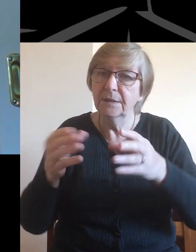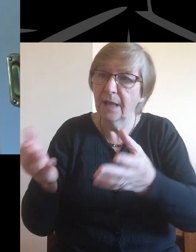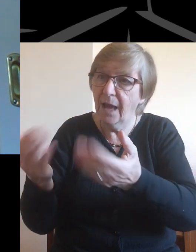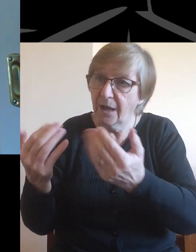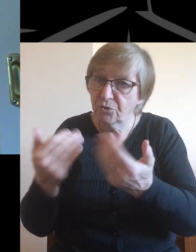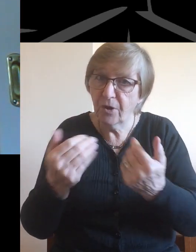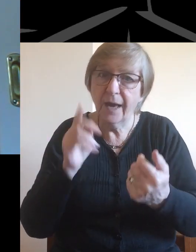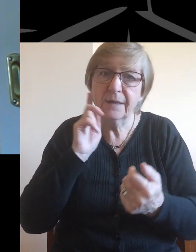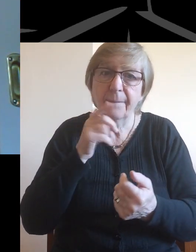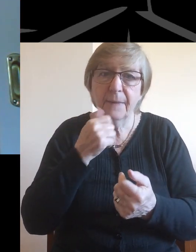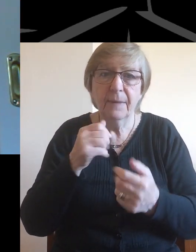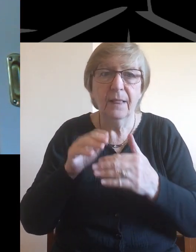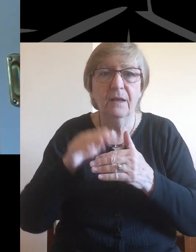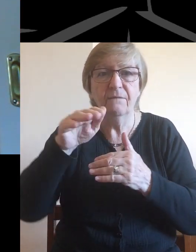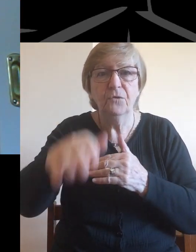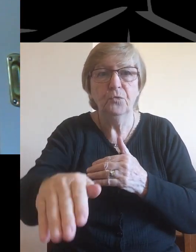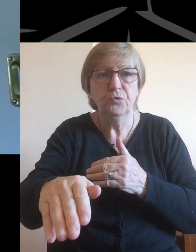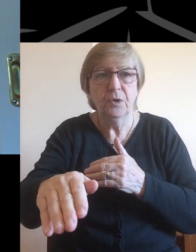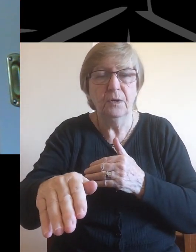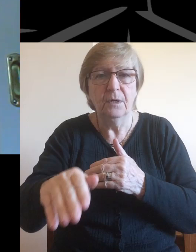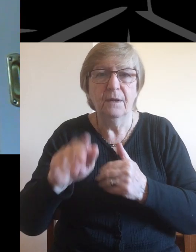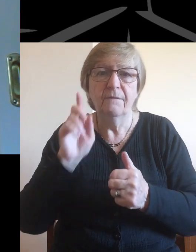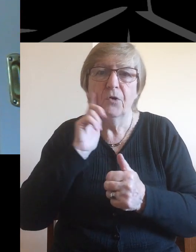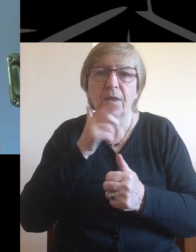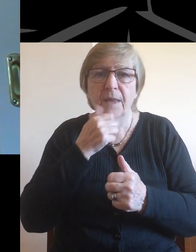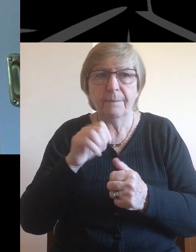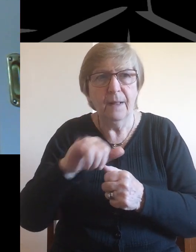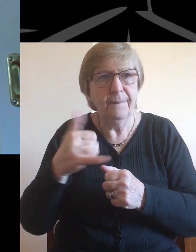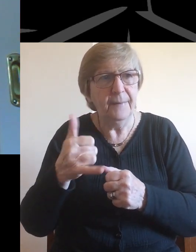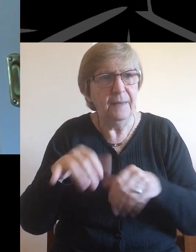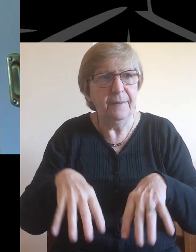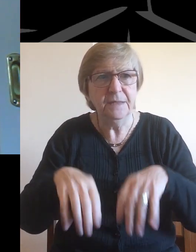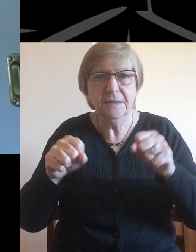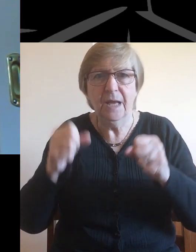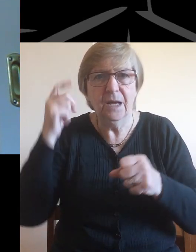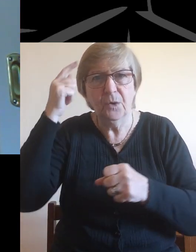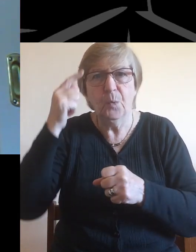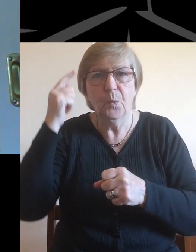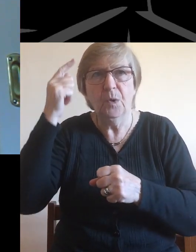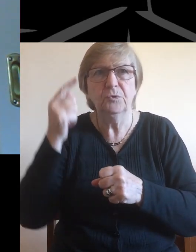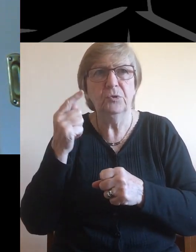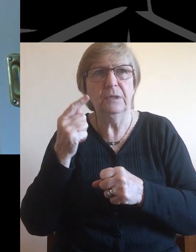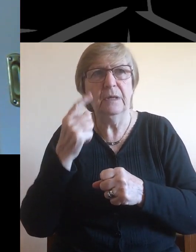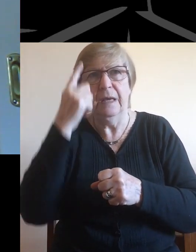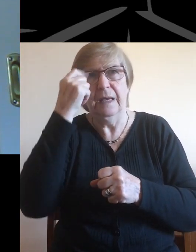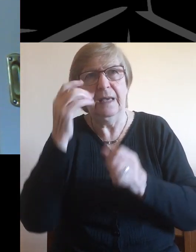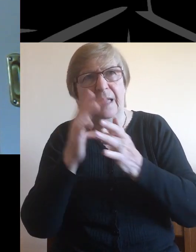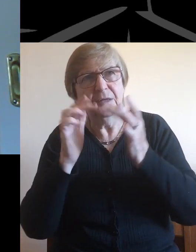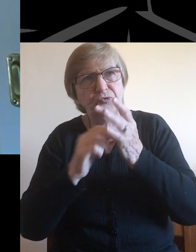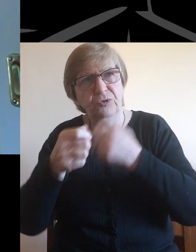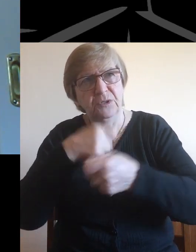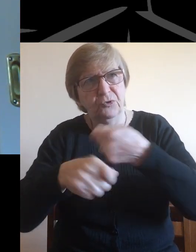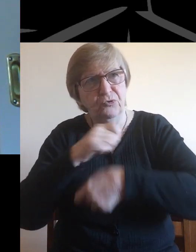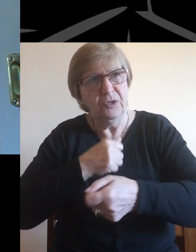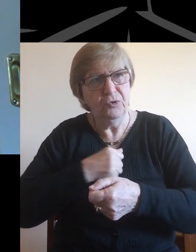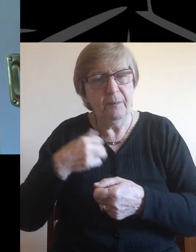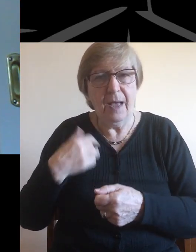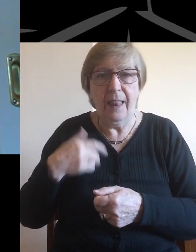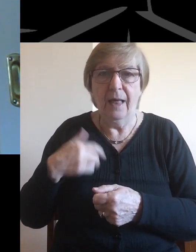are in despair of the future, and for those who might be beginning to wonder if Jesus could really make a difference to